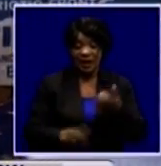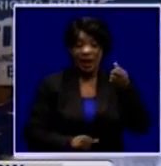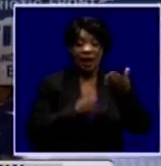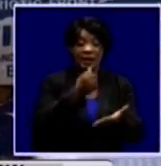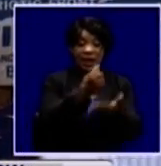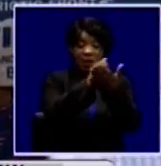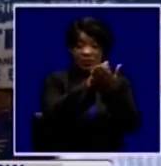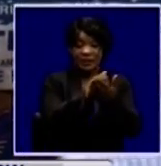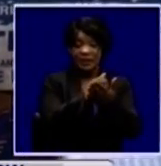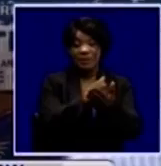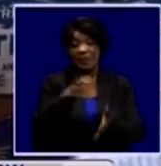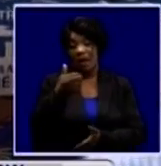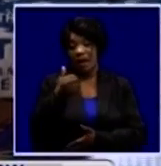by